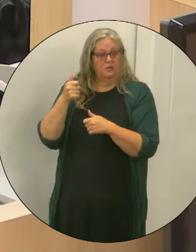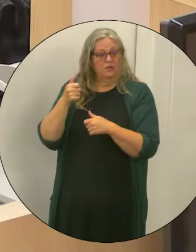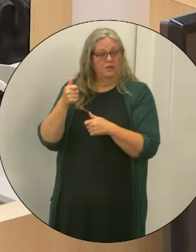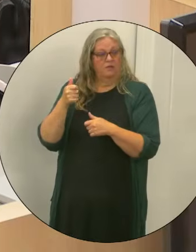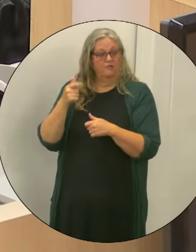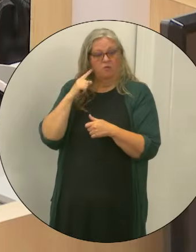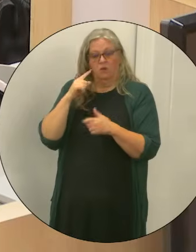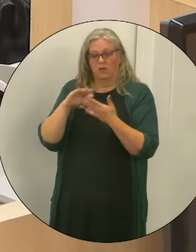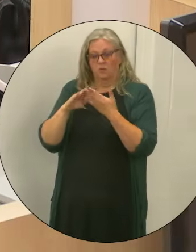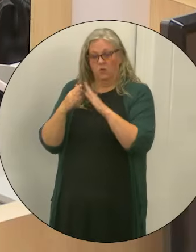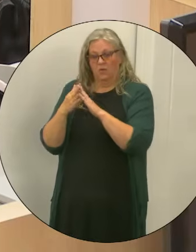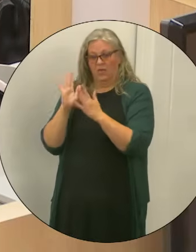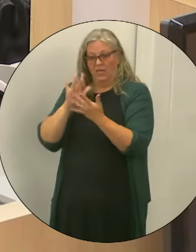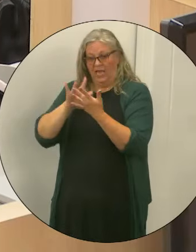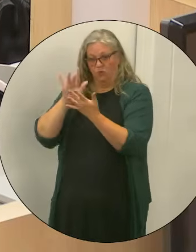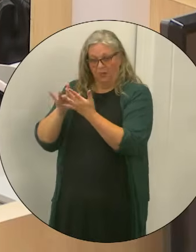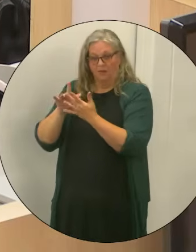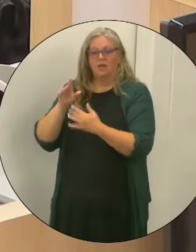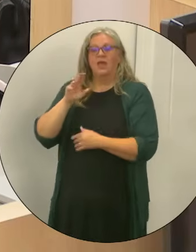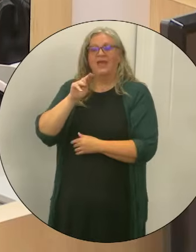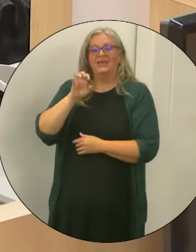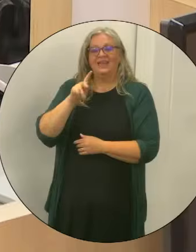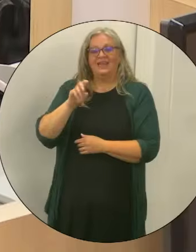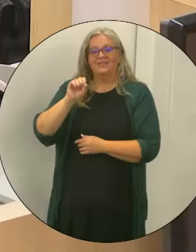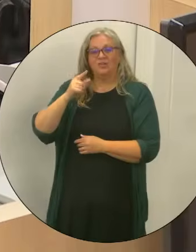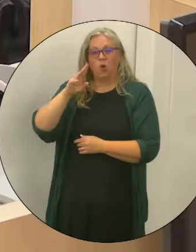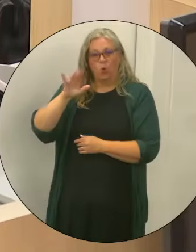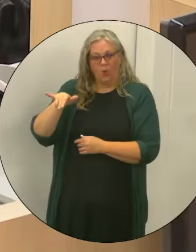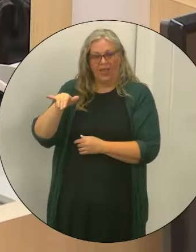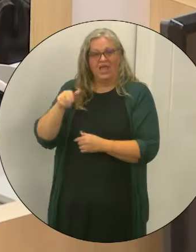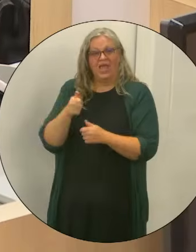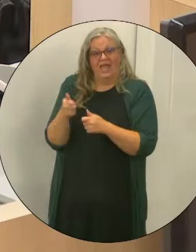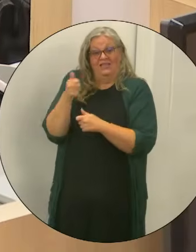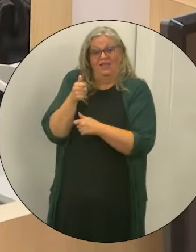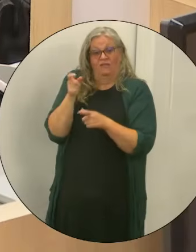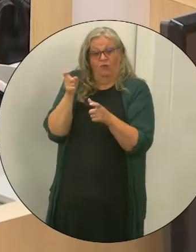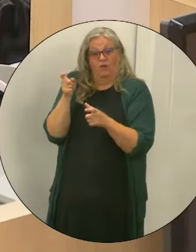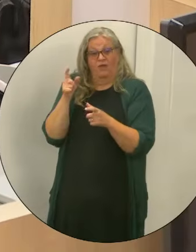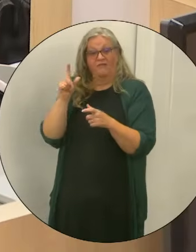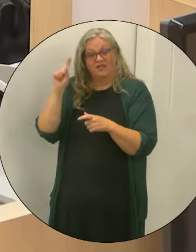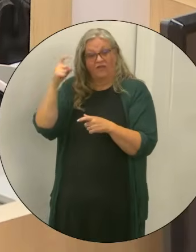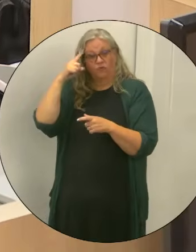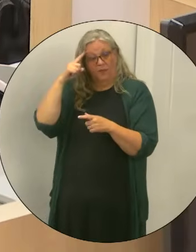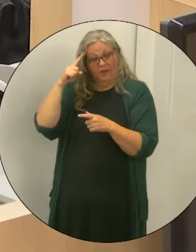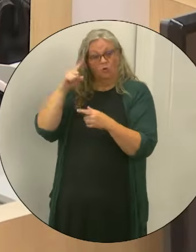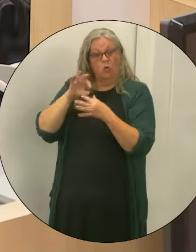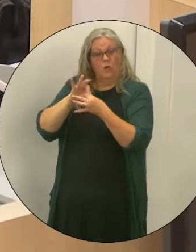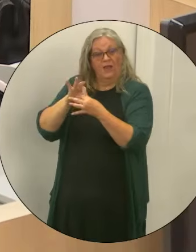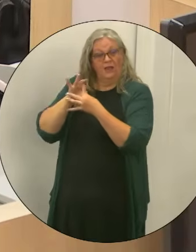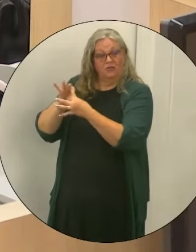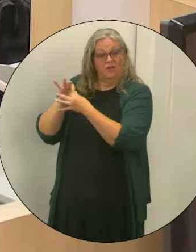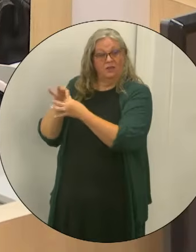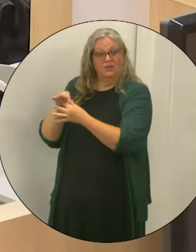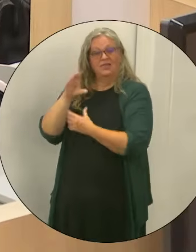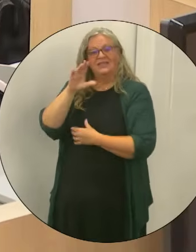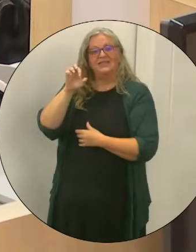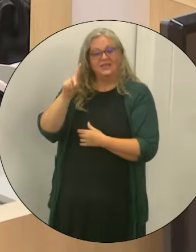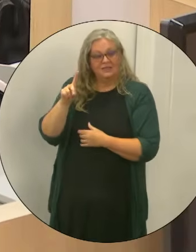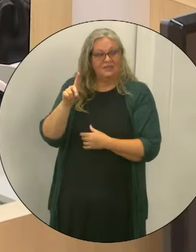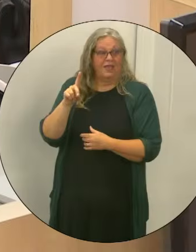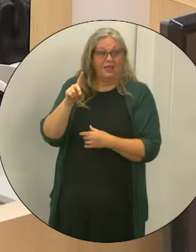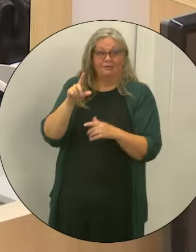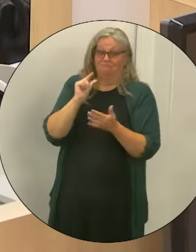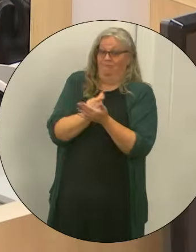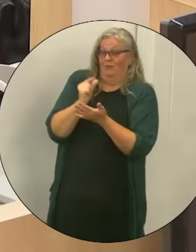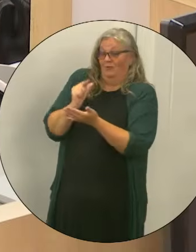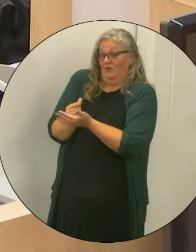Community Engagement, and Nick Ciccone, Executive Director of Government Relations, both of which are CCSD alums, we always